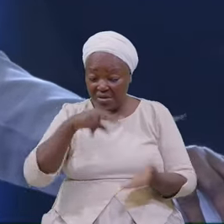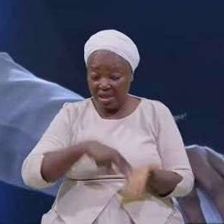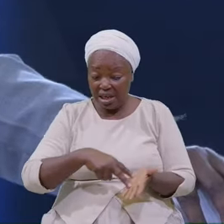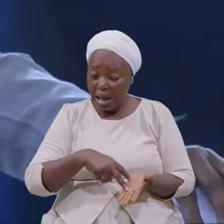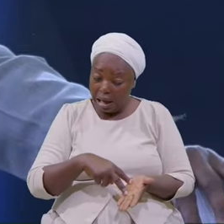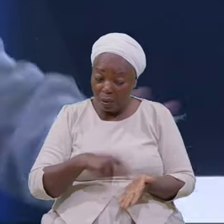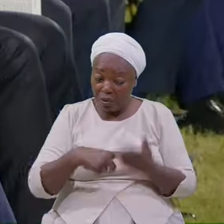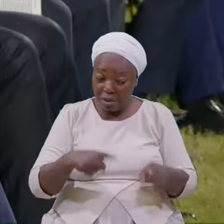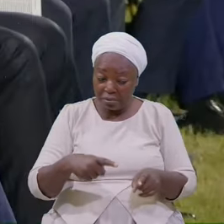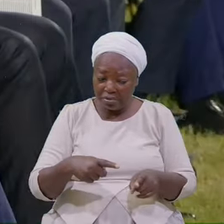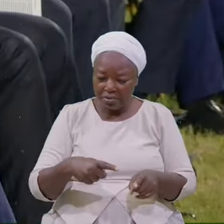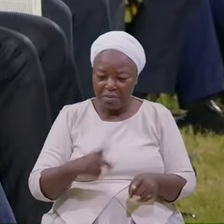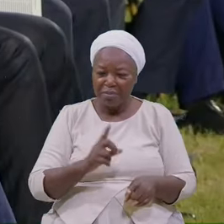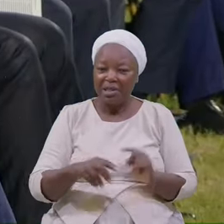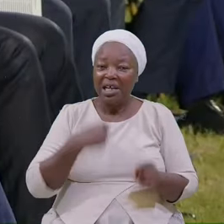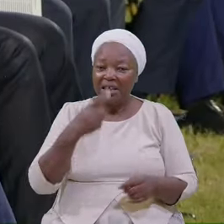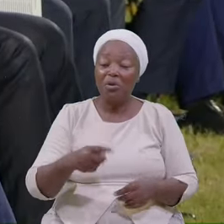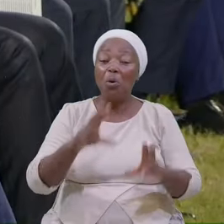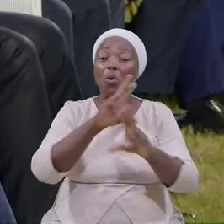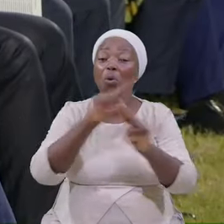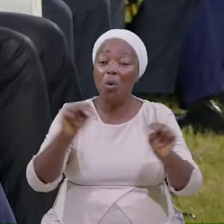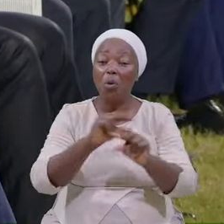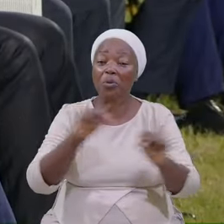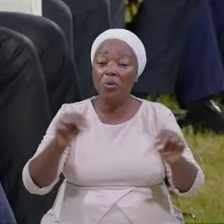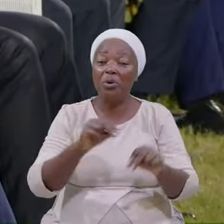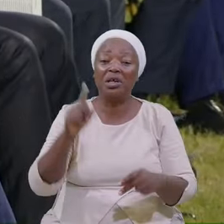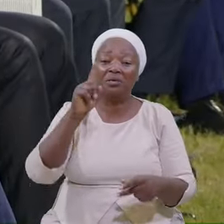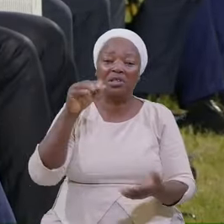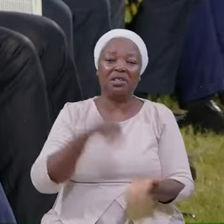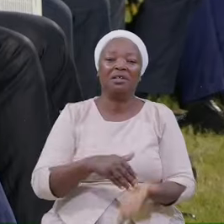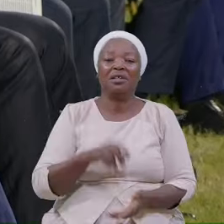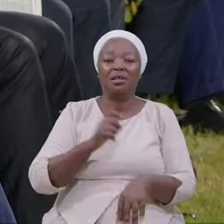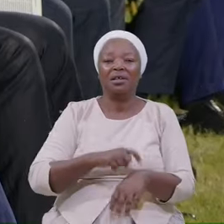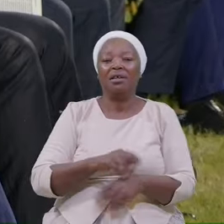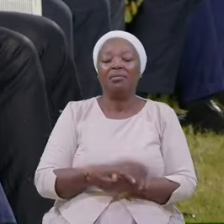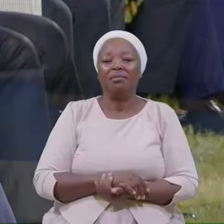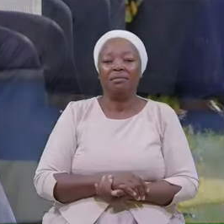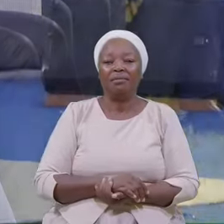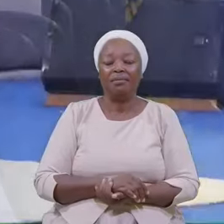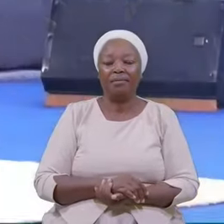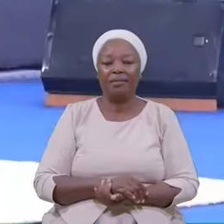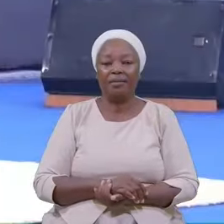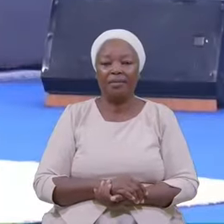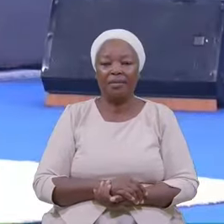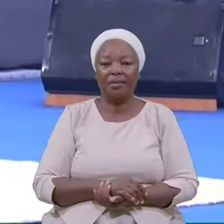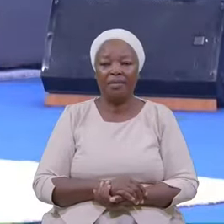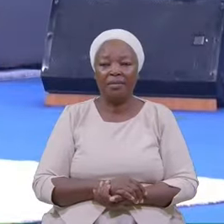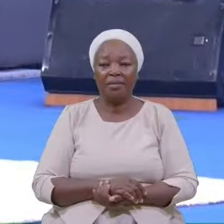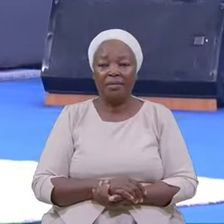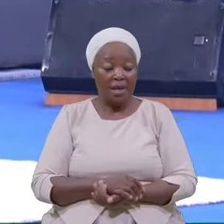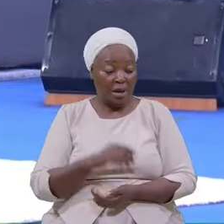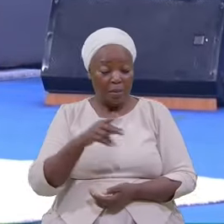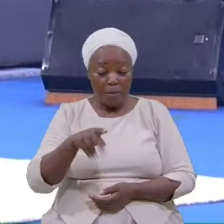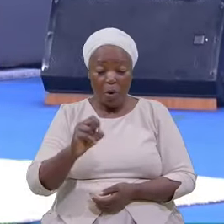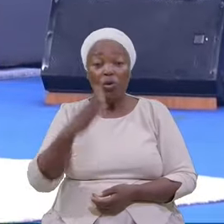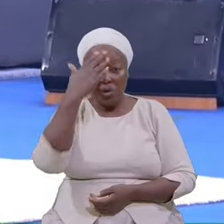times. Paul n'a pas dit que non, je vais être prudent parce que si je dis que lève-toi et que l'homme ne s'est pas levé, non, non, mille fois. He knew, like